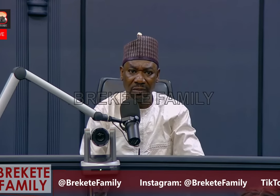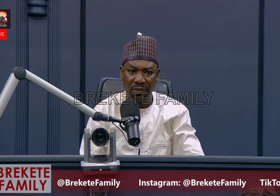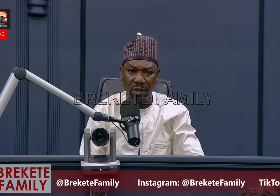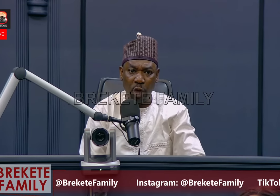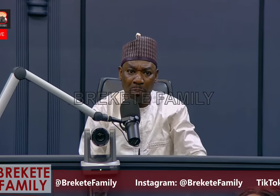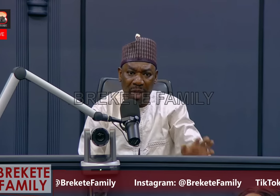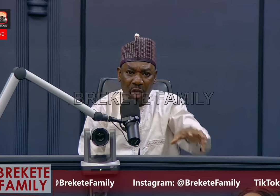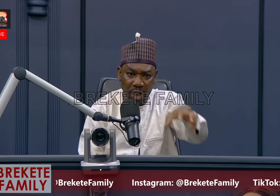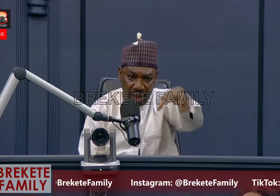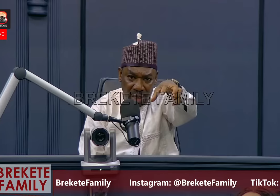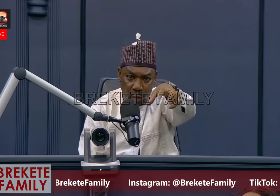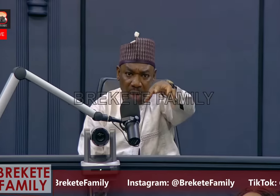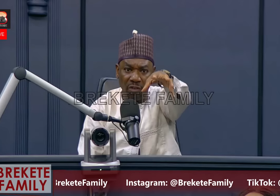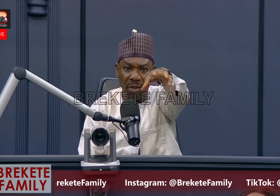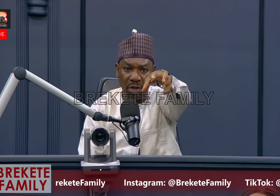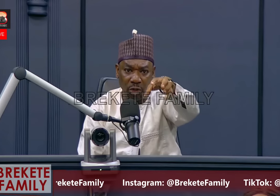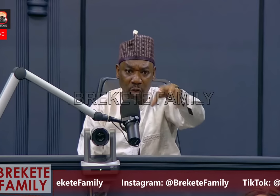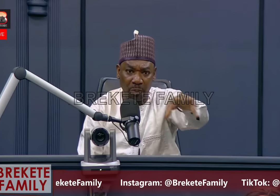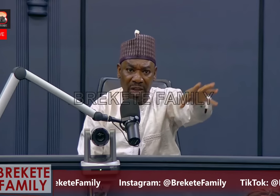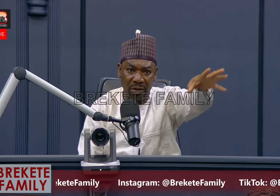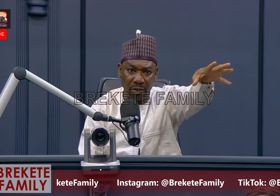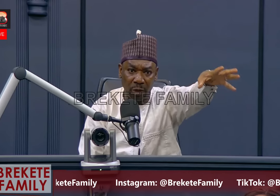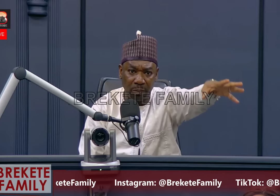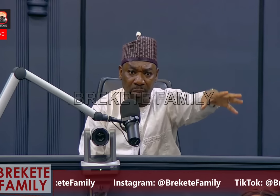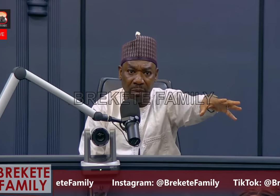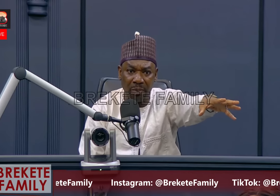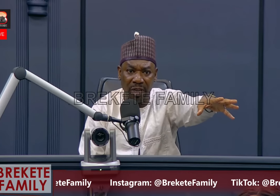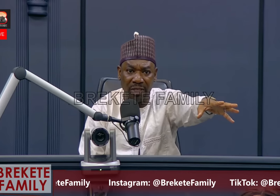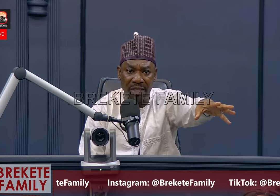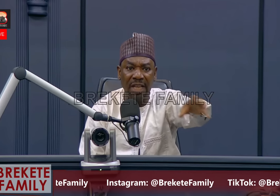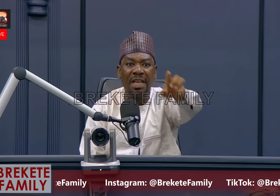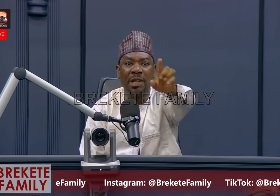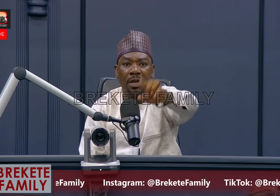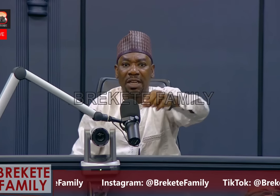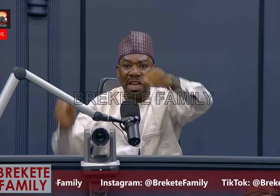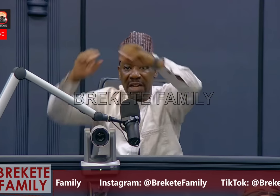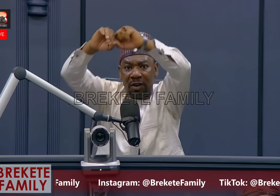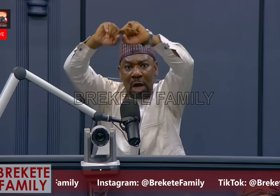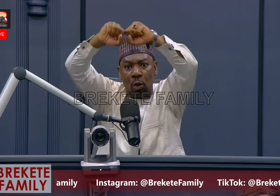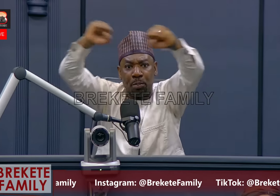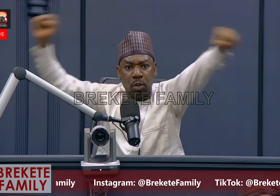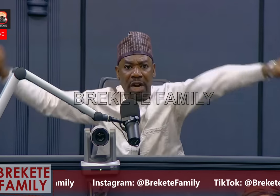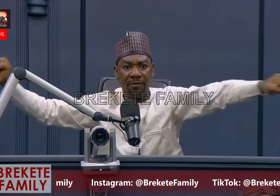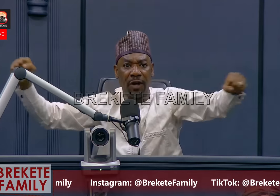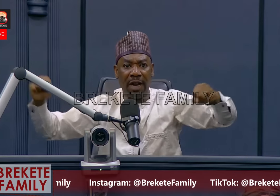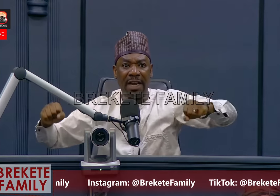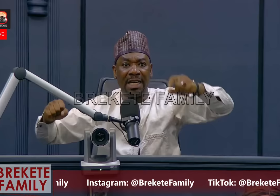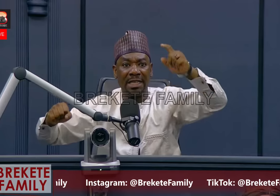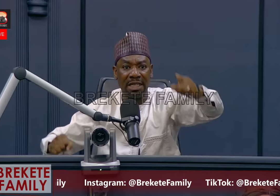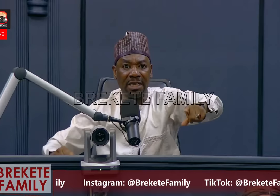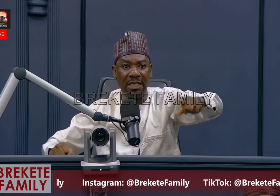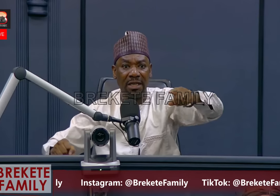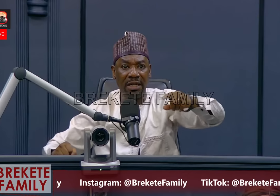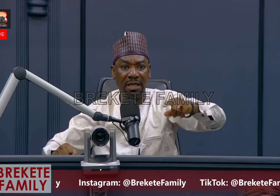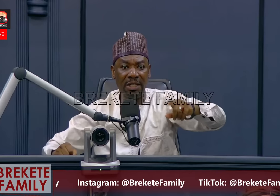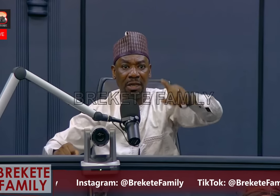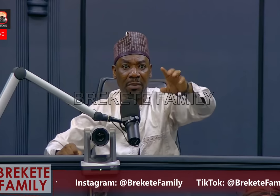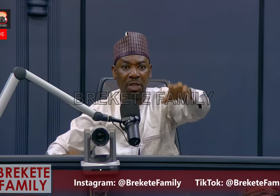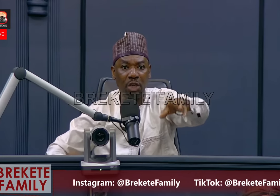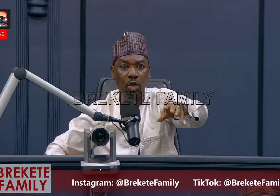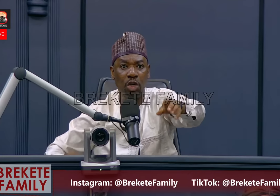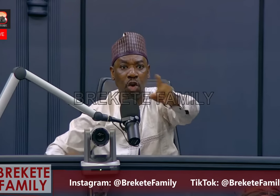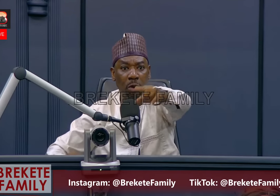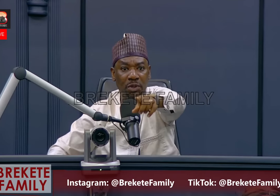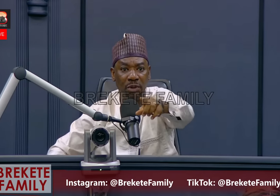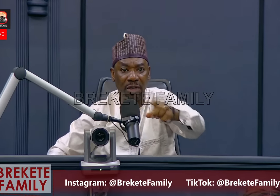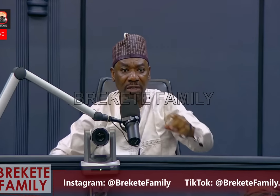patriotic some machines they way government don't Supply to some places they never open for letter till